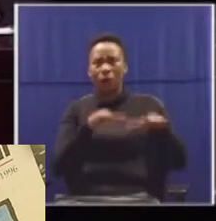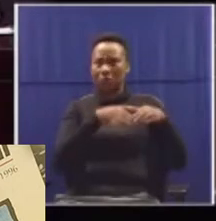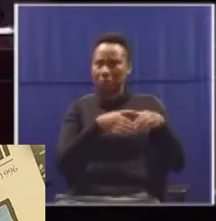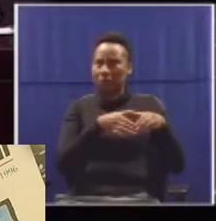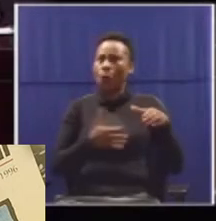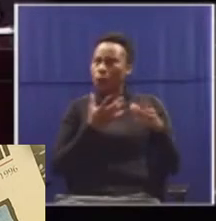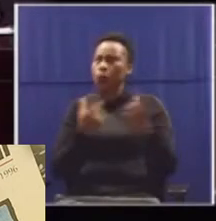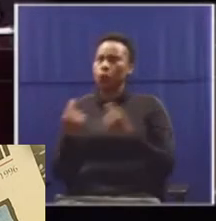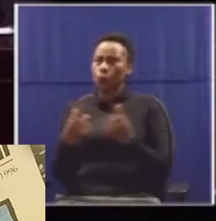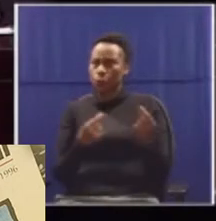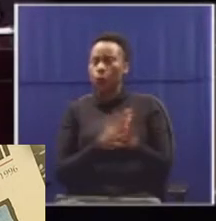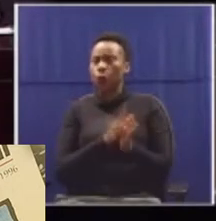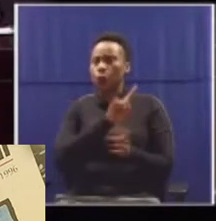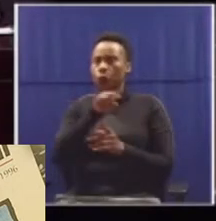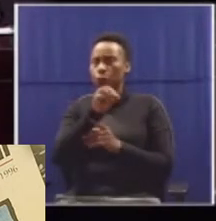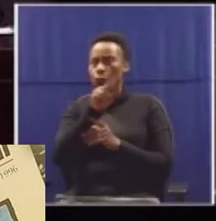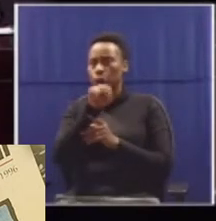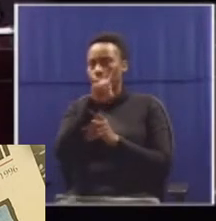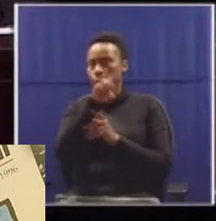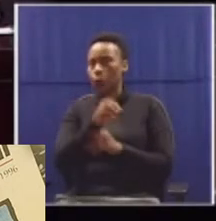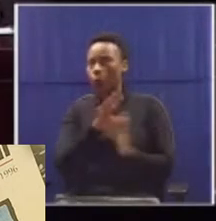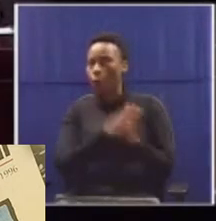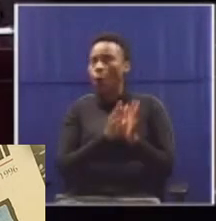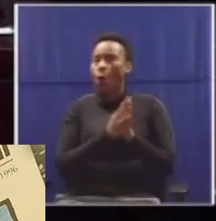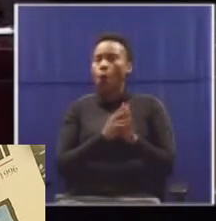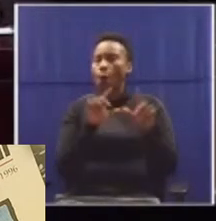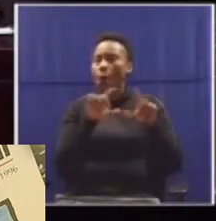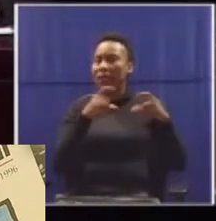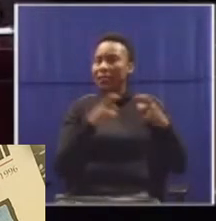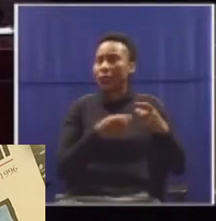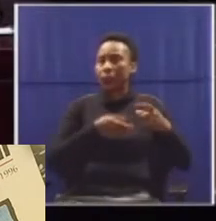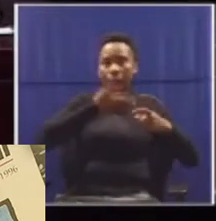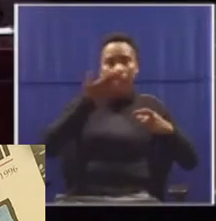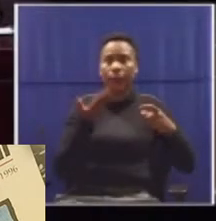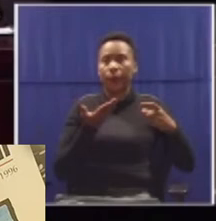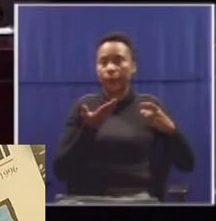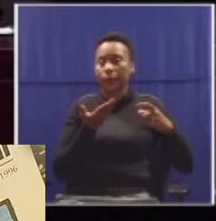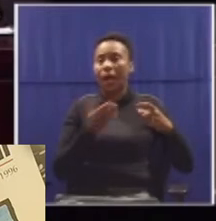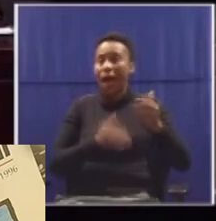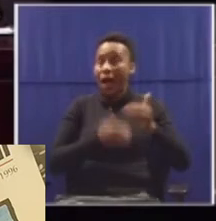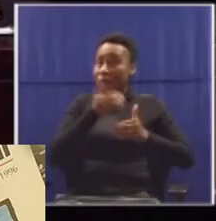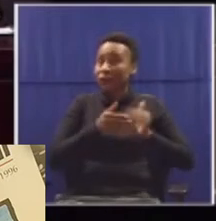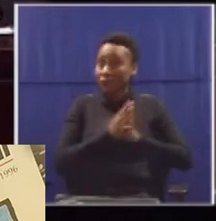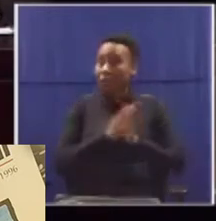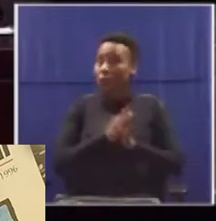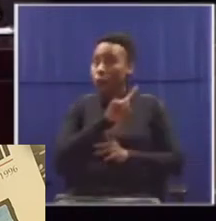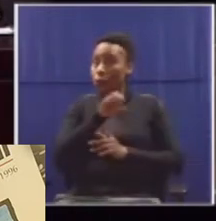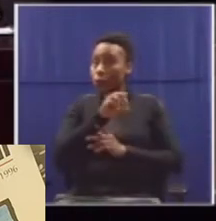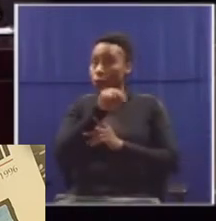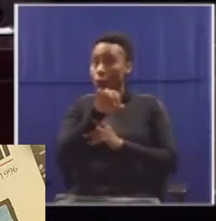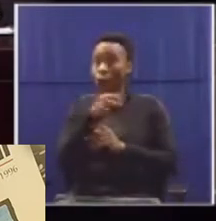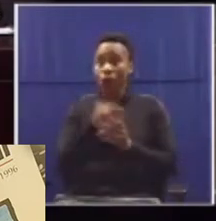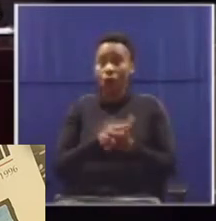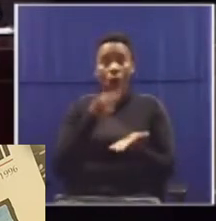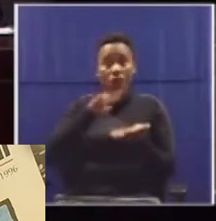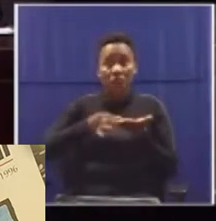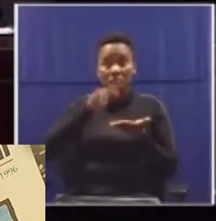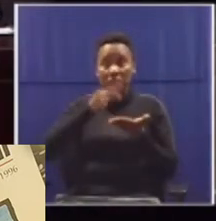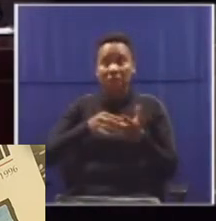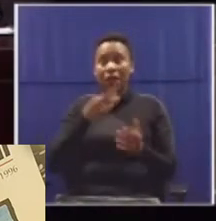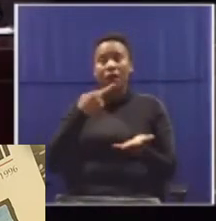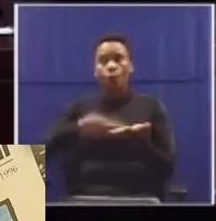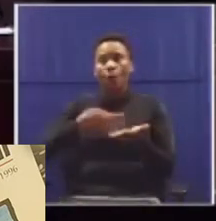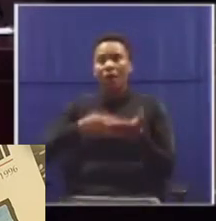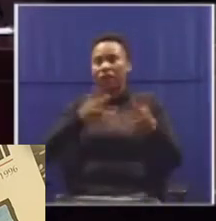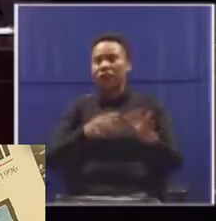recommendations now as we know the commission revealed institutional looting but alarmingly precious few prosecutions